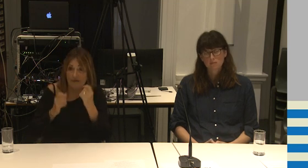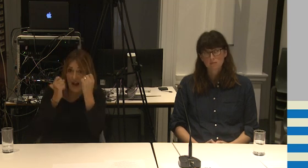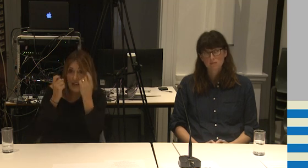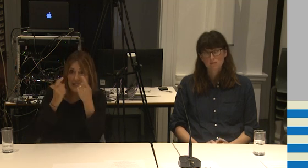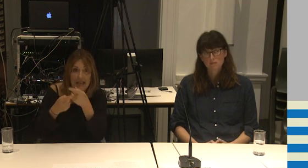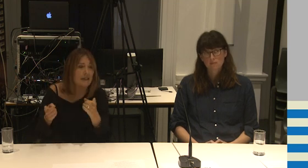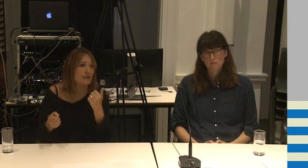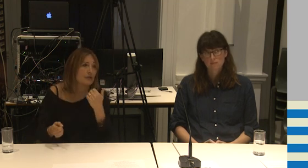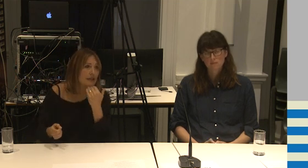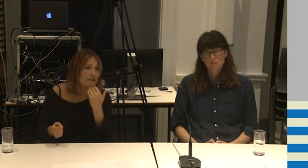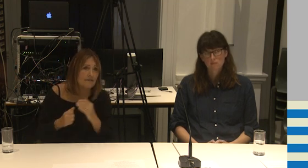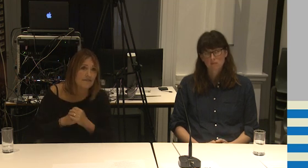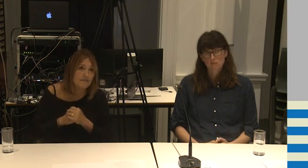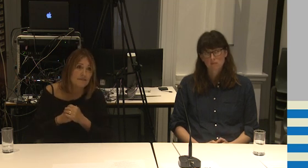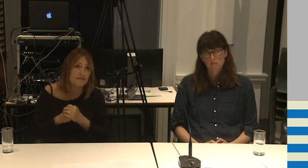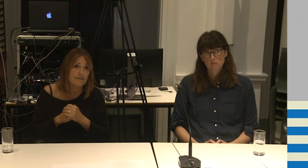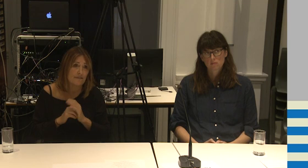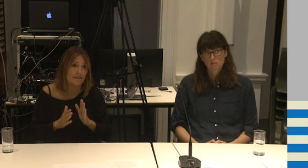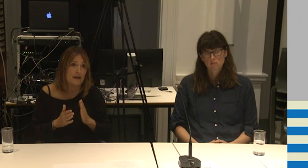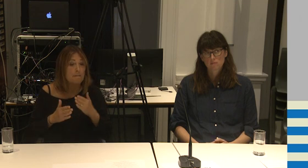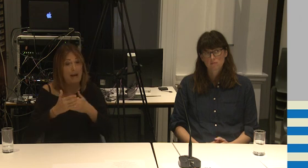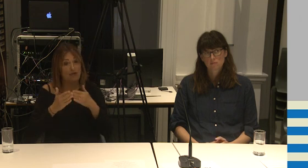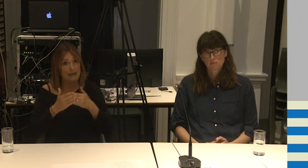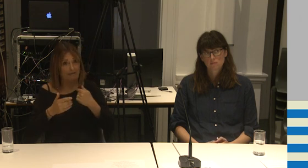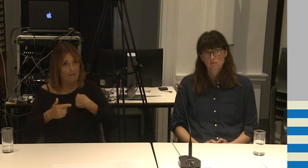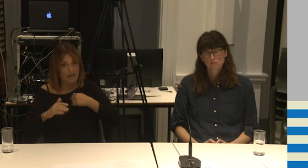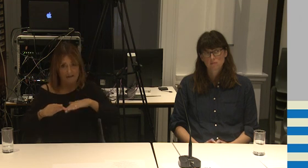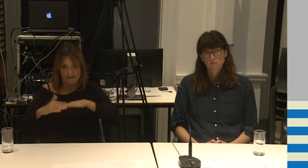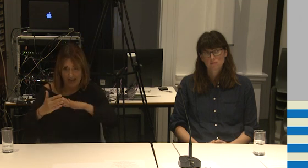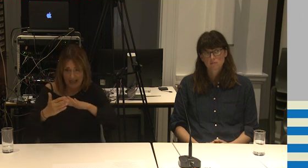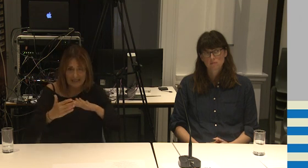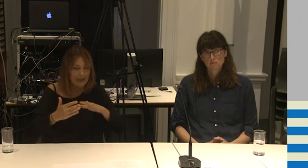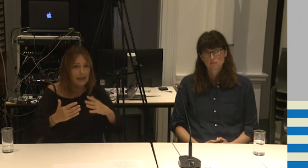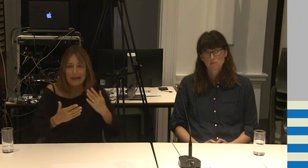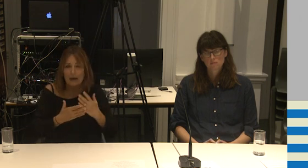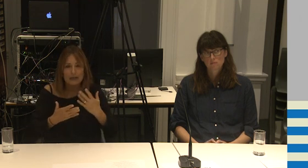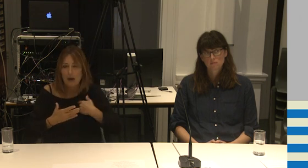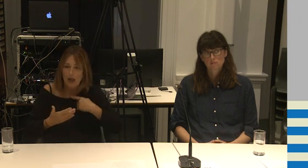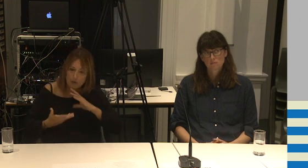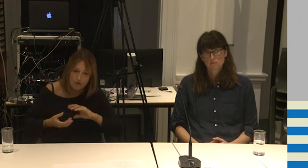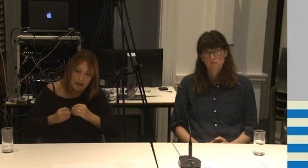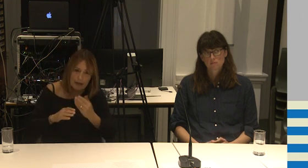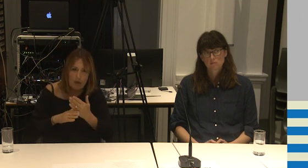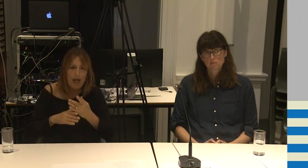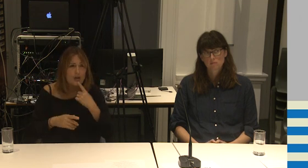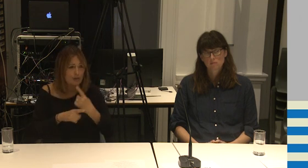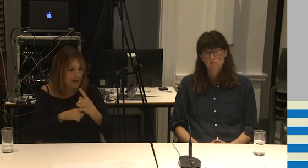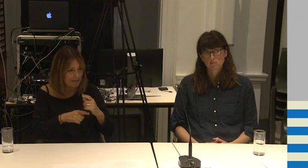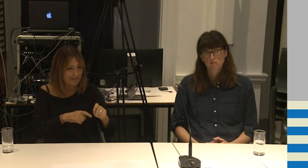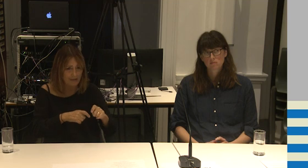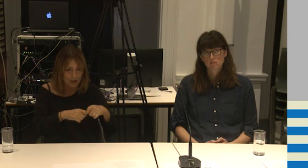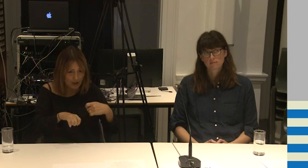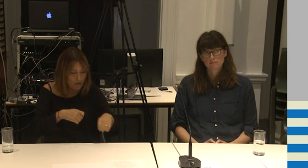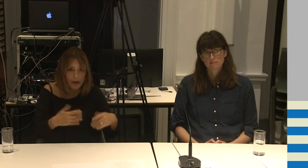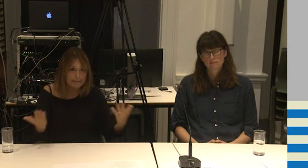Like a lot of my barriers that I faced came with creating work. Like I mentioned, all of the software is